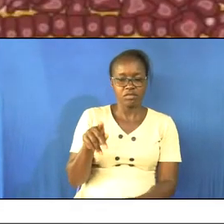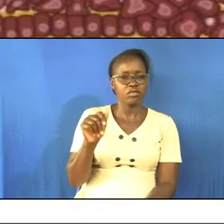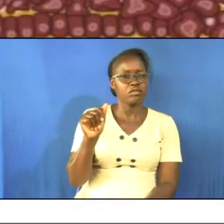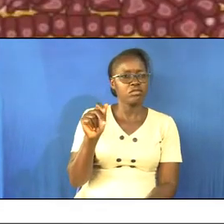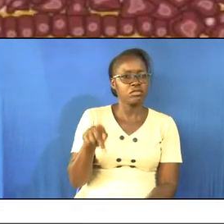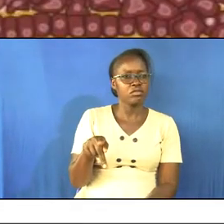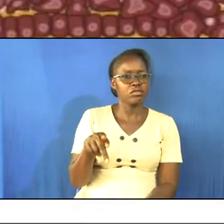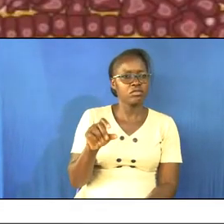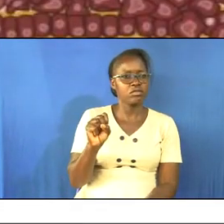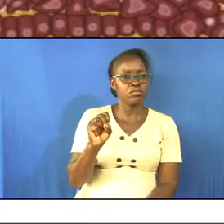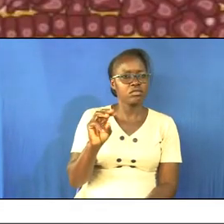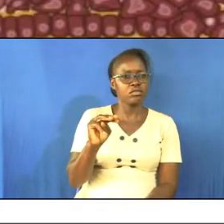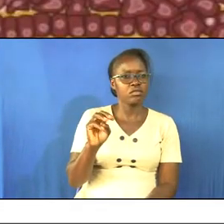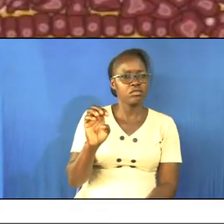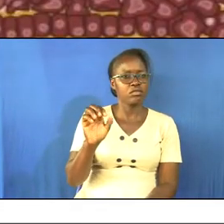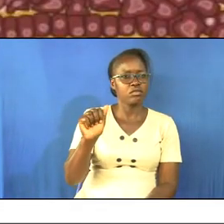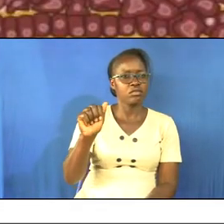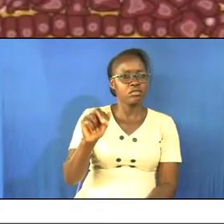we normally do pap screens